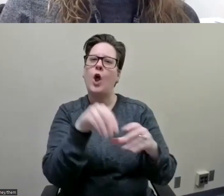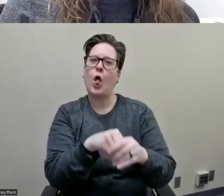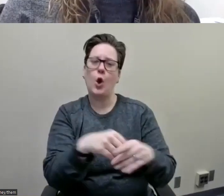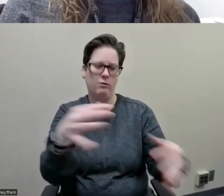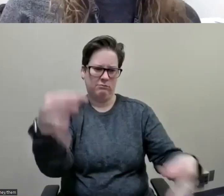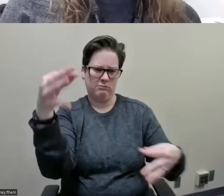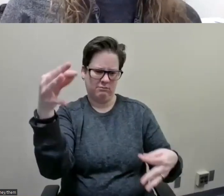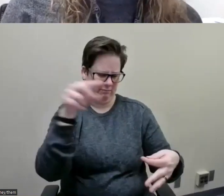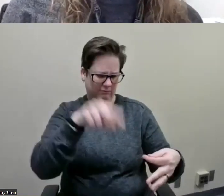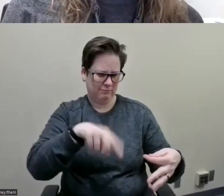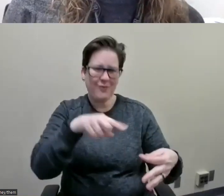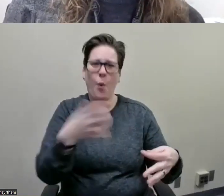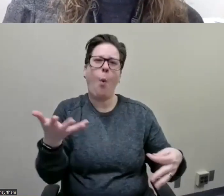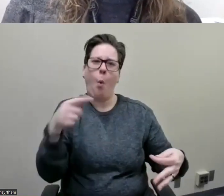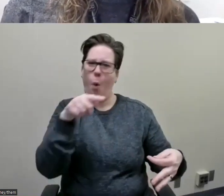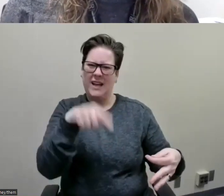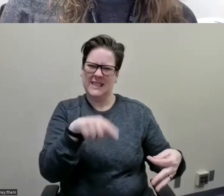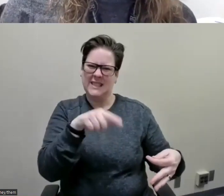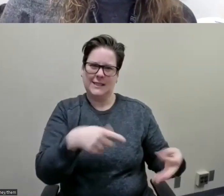are you looking at?